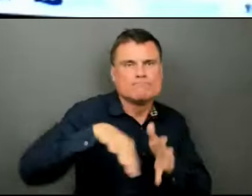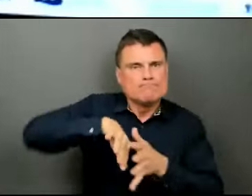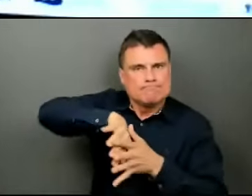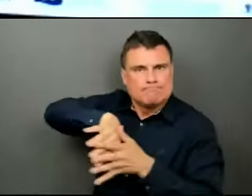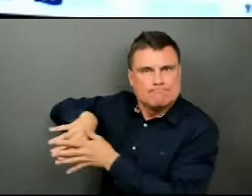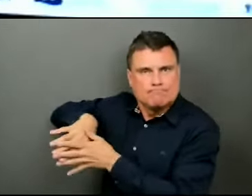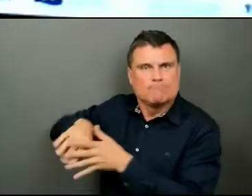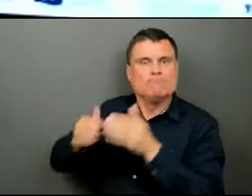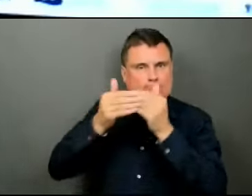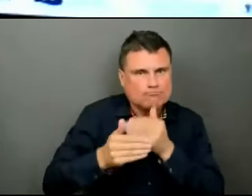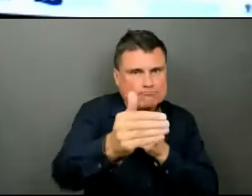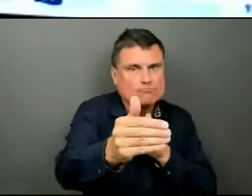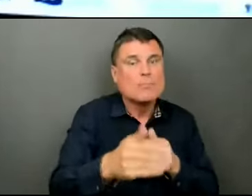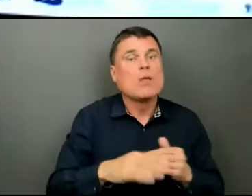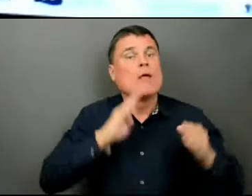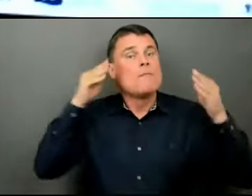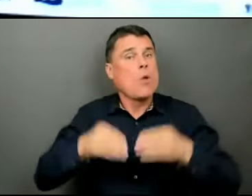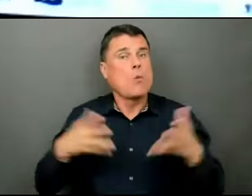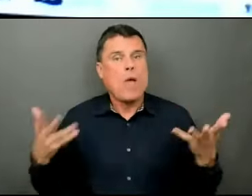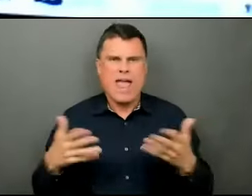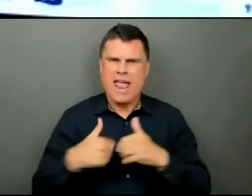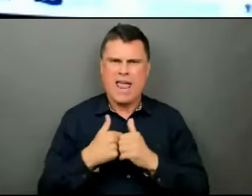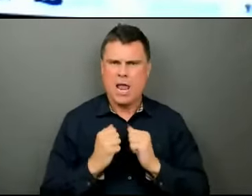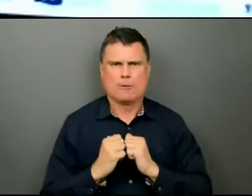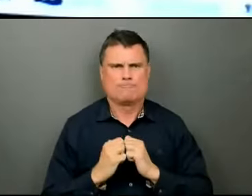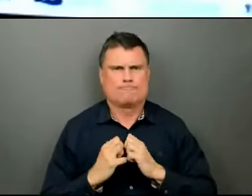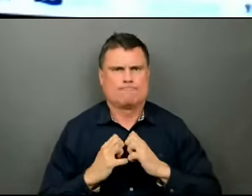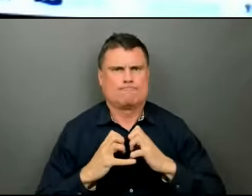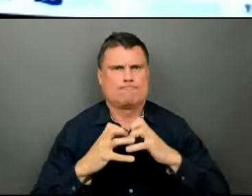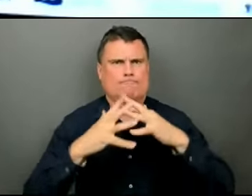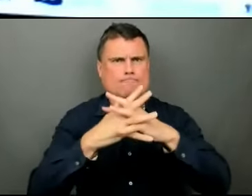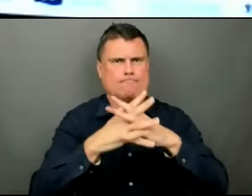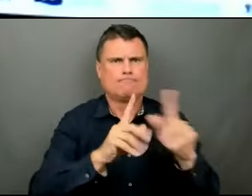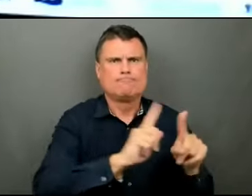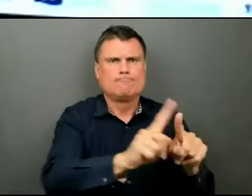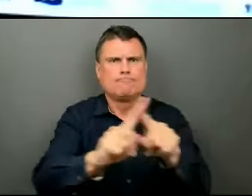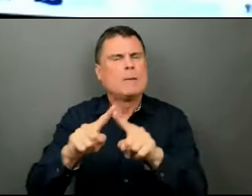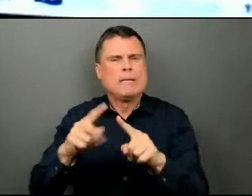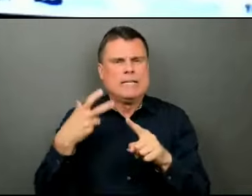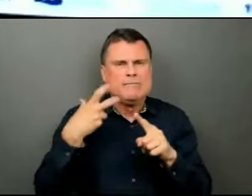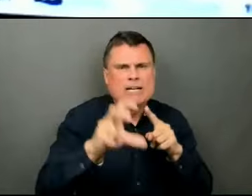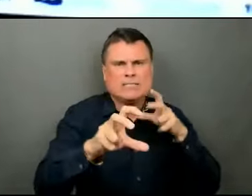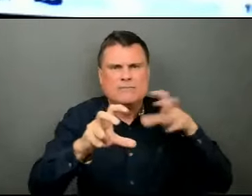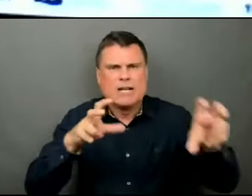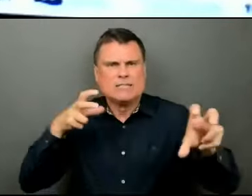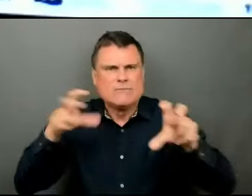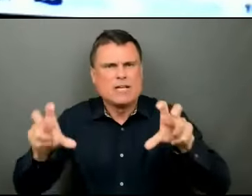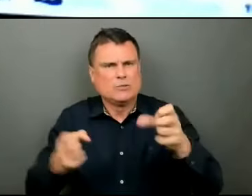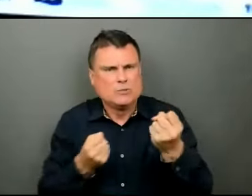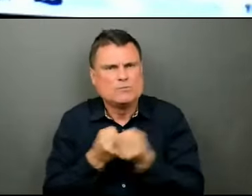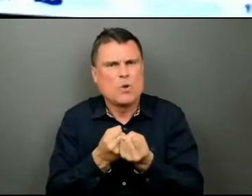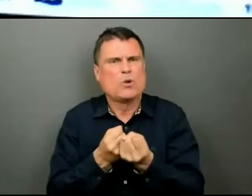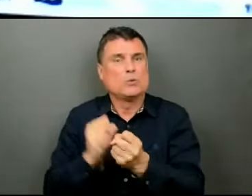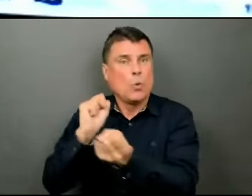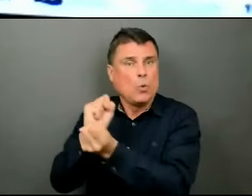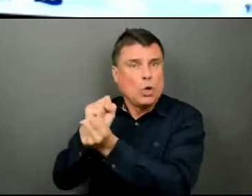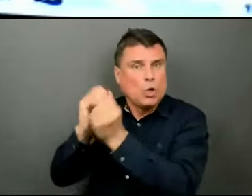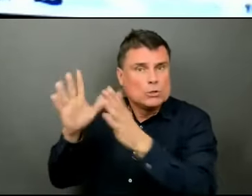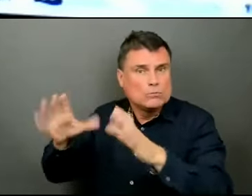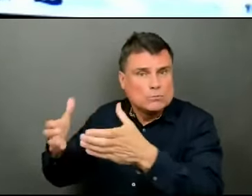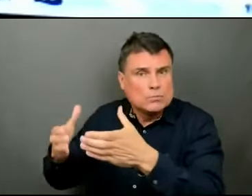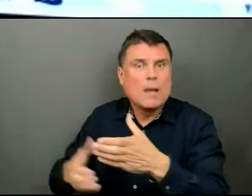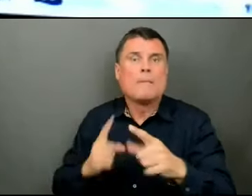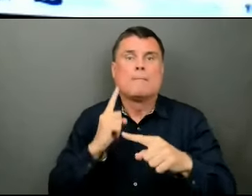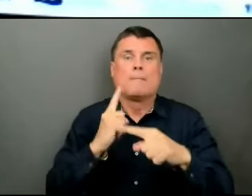shovels in the ground? How do you move forward to invest in projects that create immediate jobs and economic growth, that help